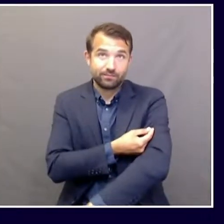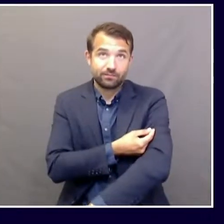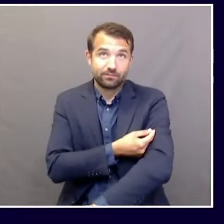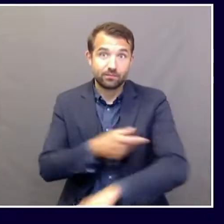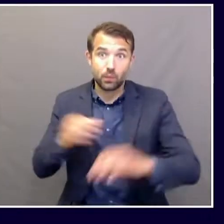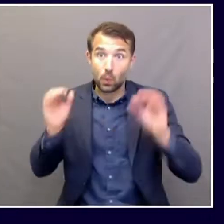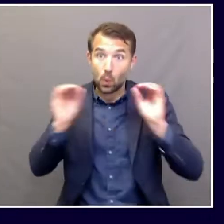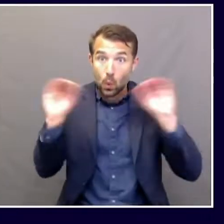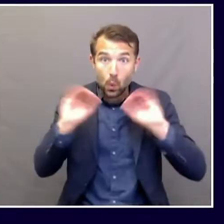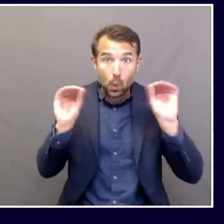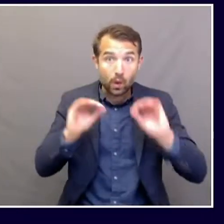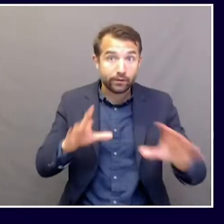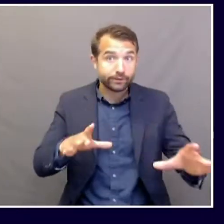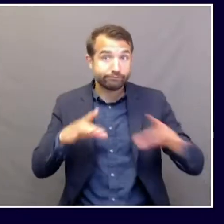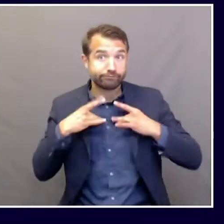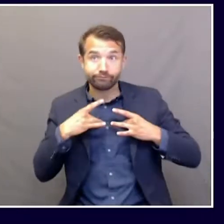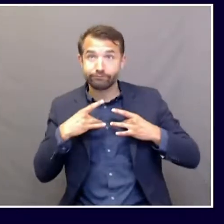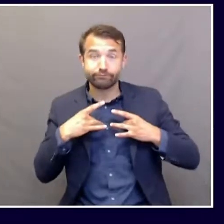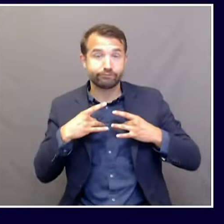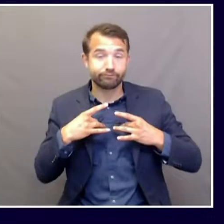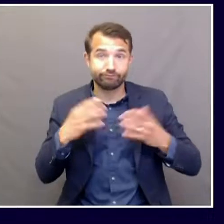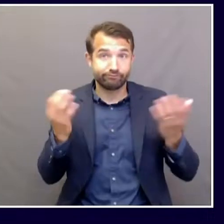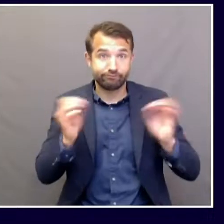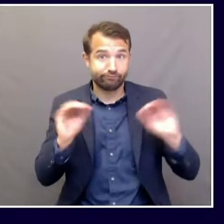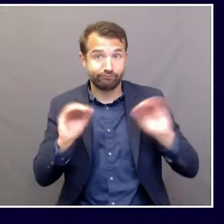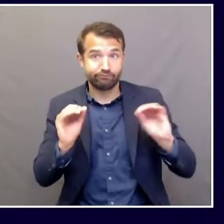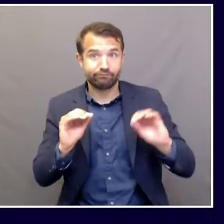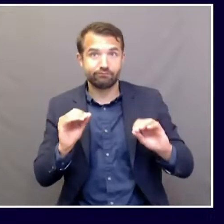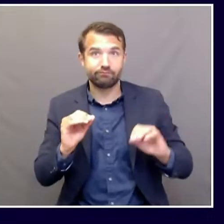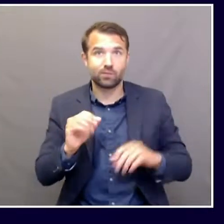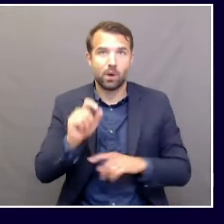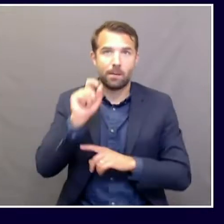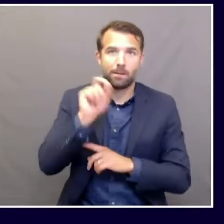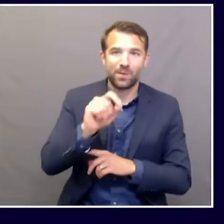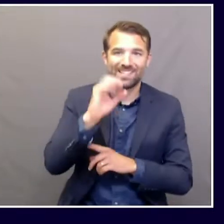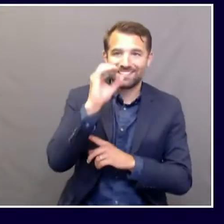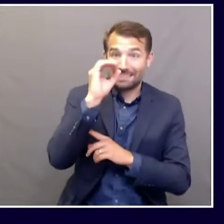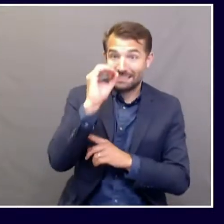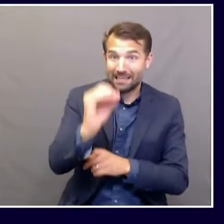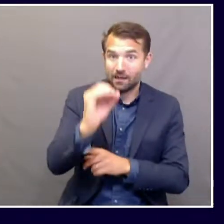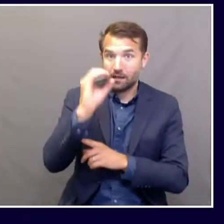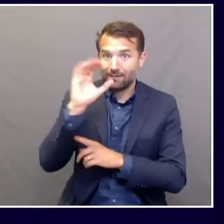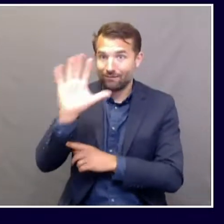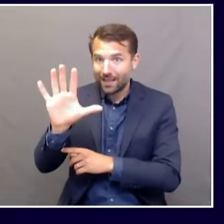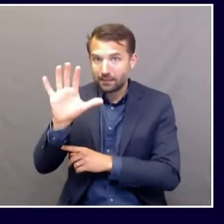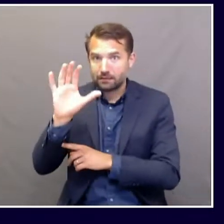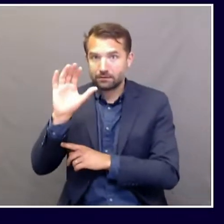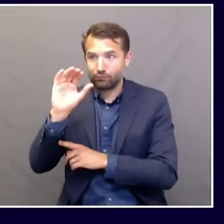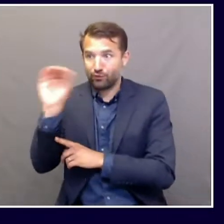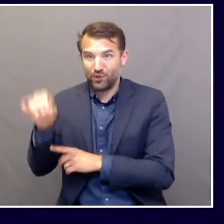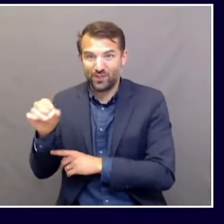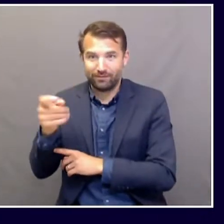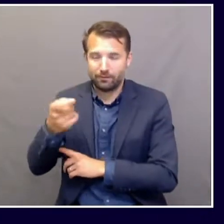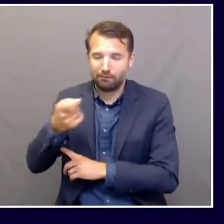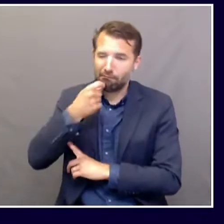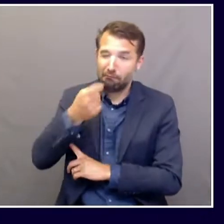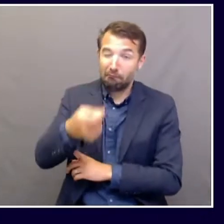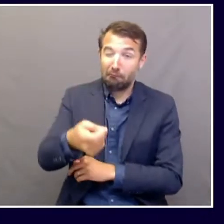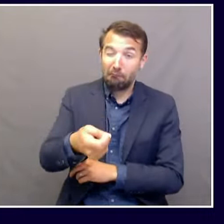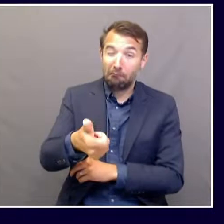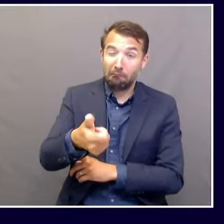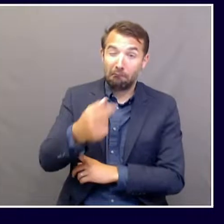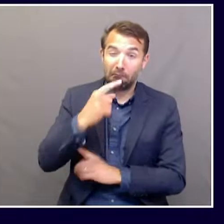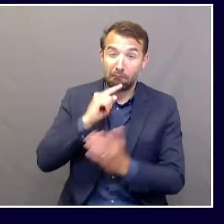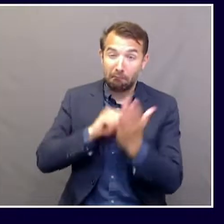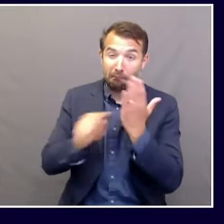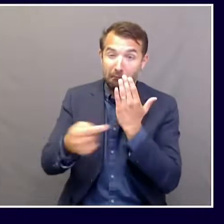about 0.05% of the population that has been affected by a breakthrough case. Nationally, that